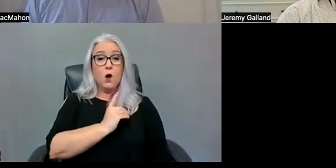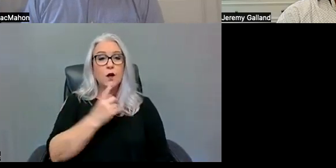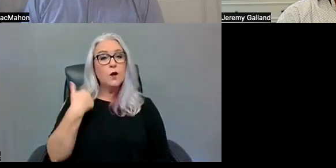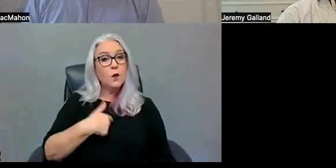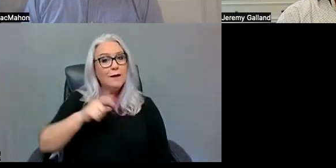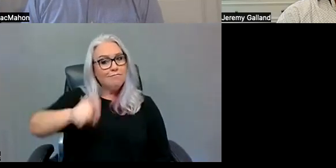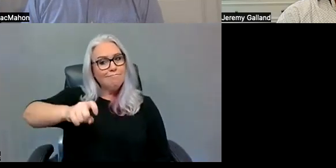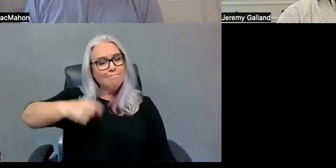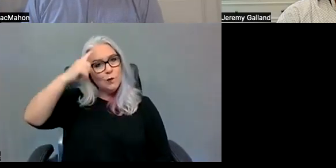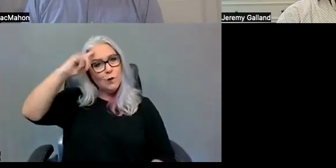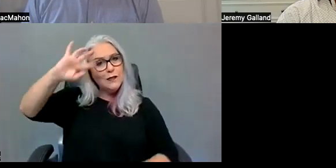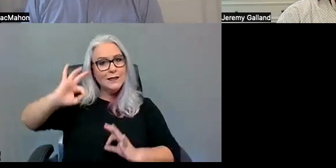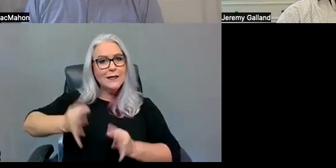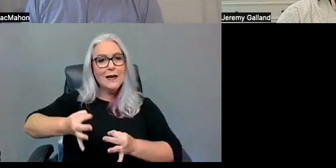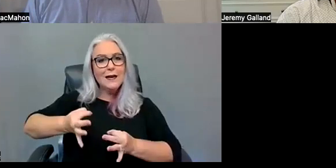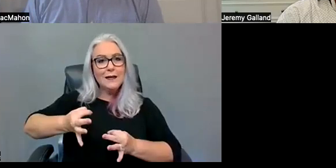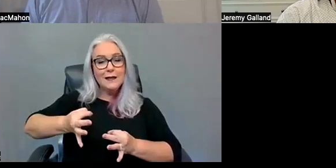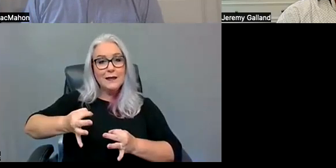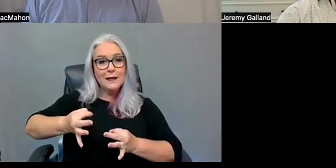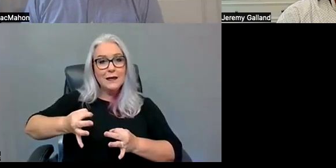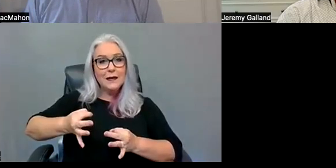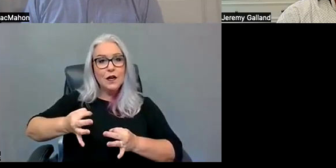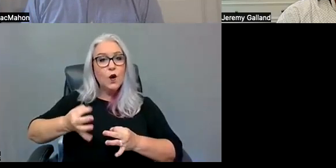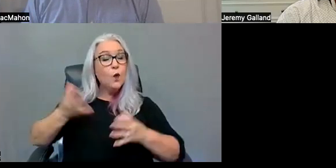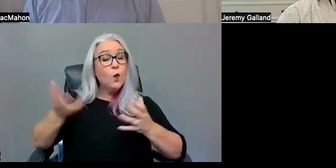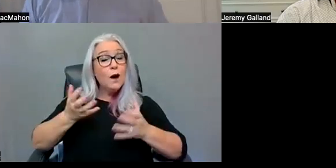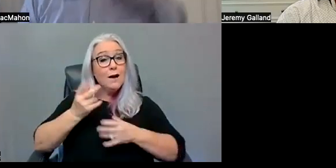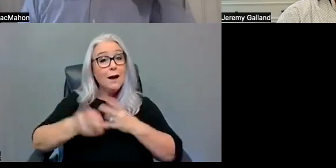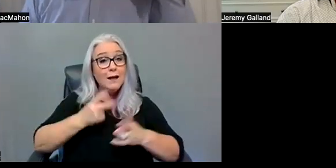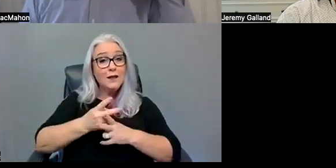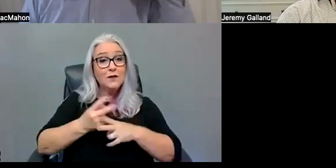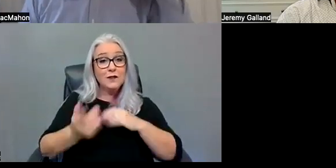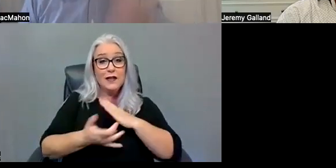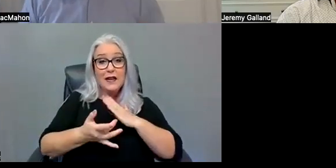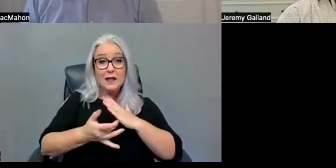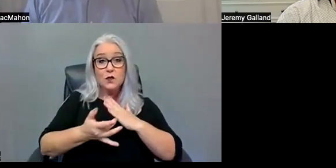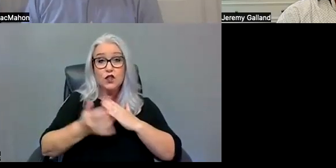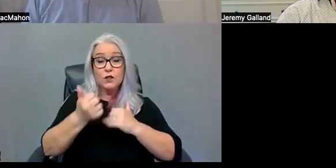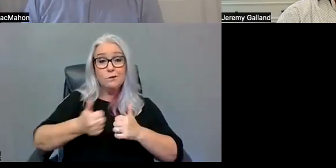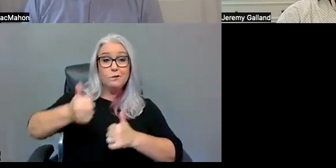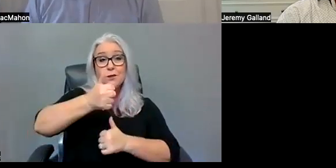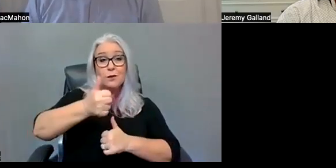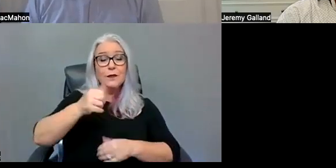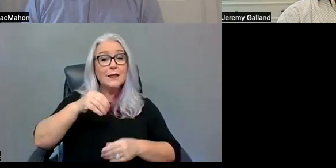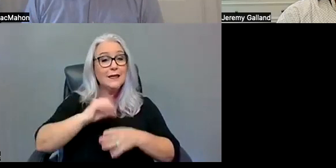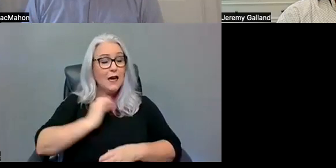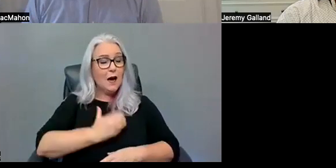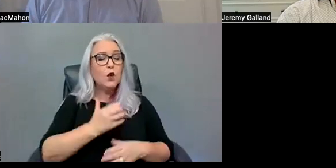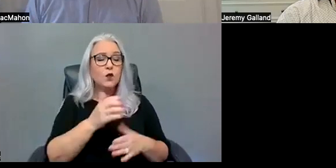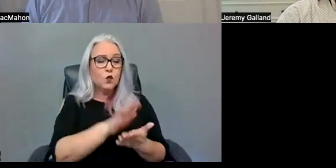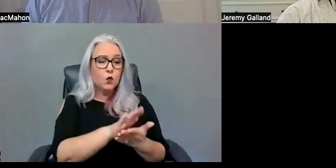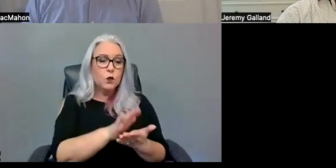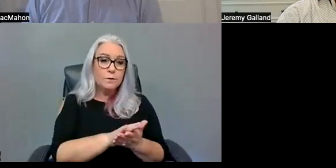decide the next state of technology in our schools. And